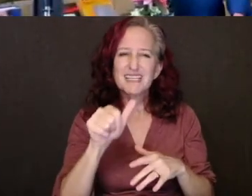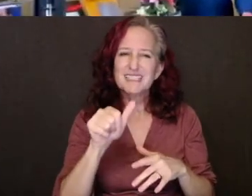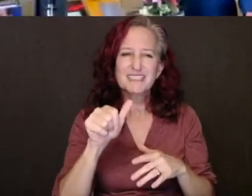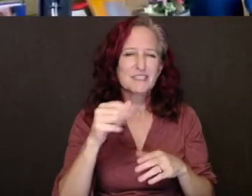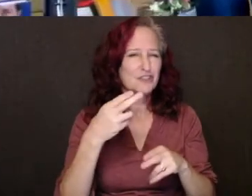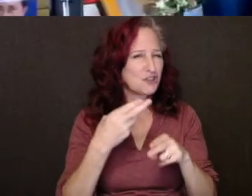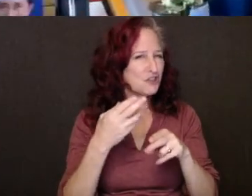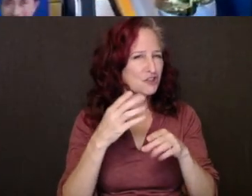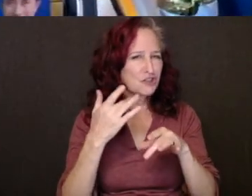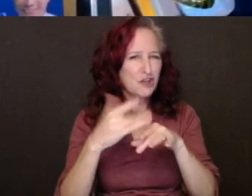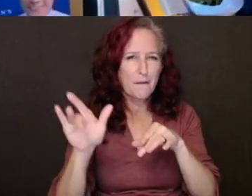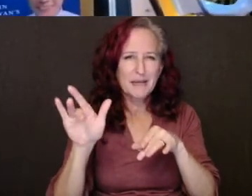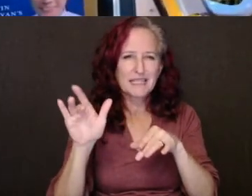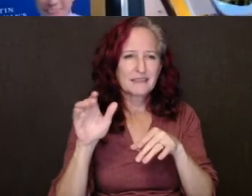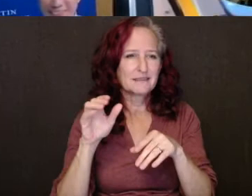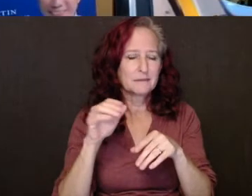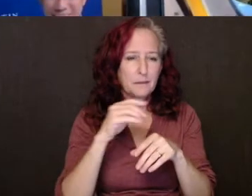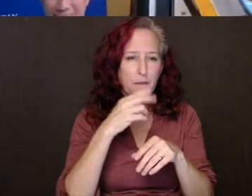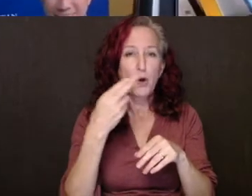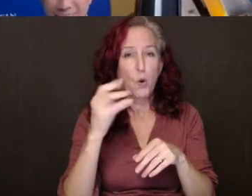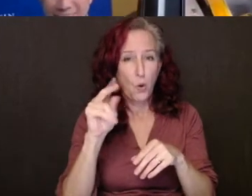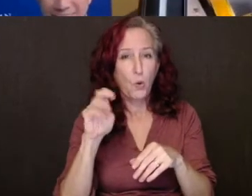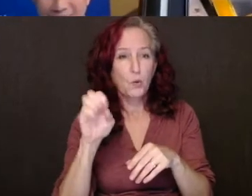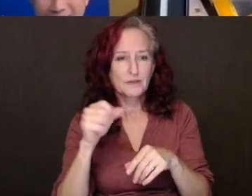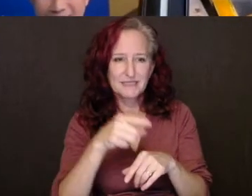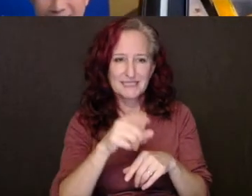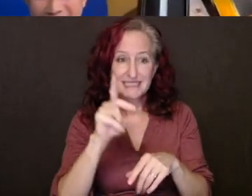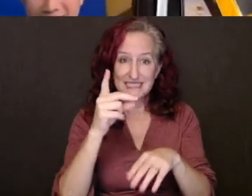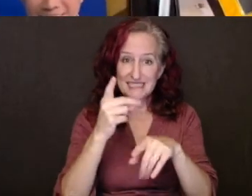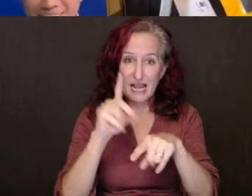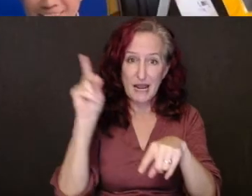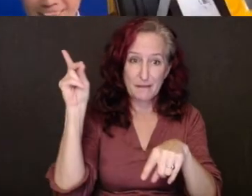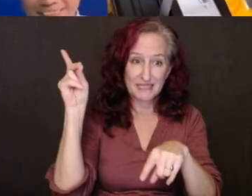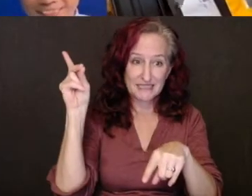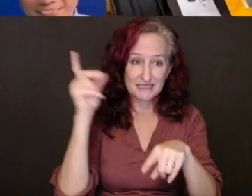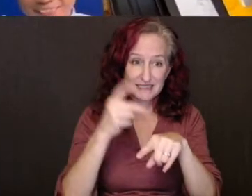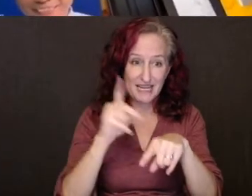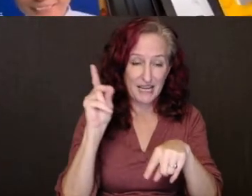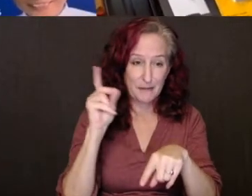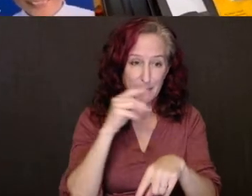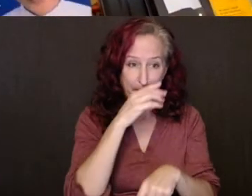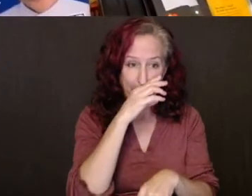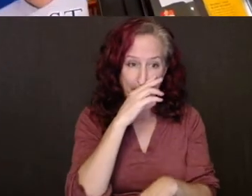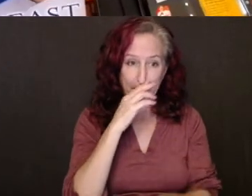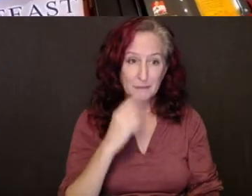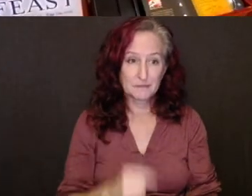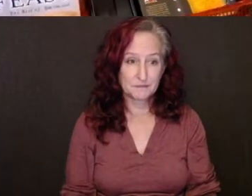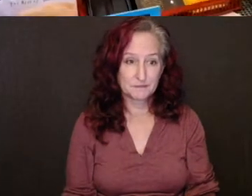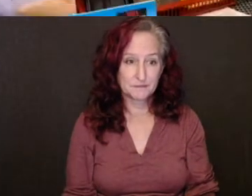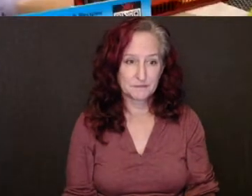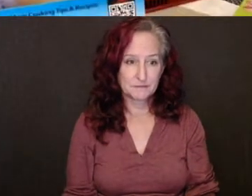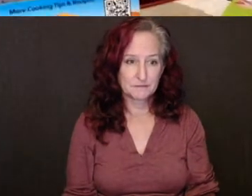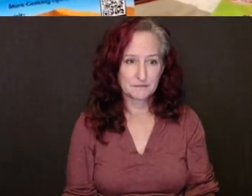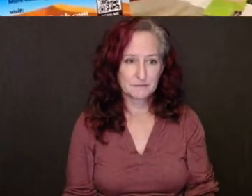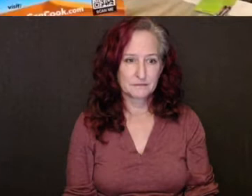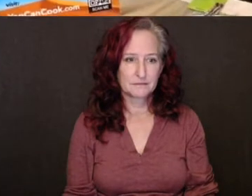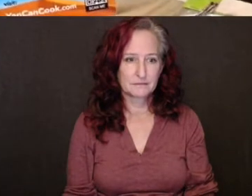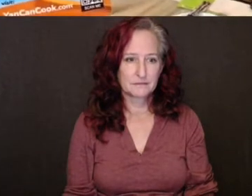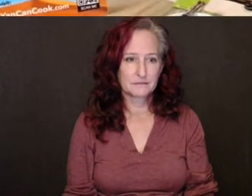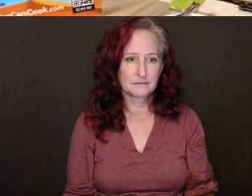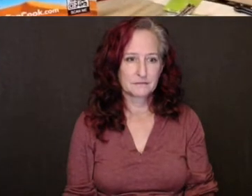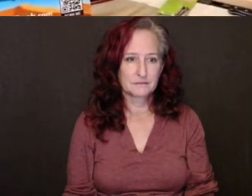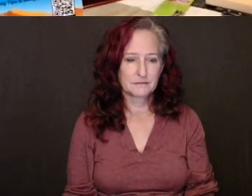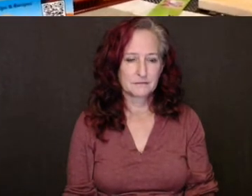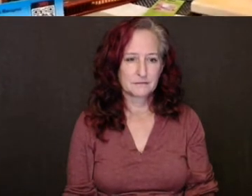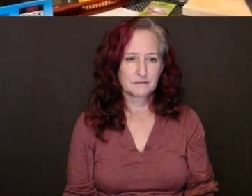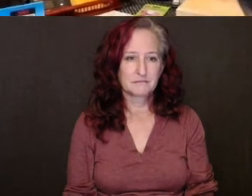is diamond sharpening steel. It's flat, so I want to show you how easy it is. Normally, it's round. Normally, the sharpening steel